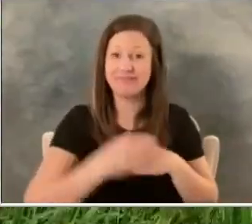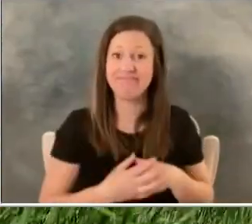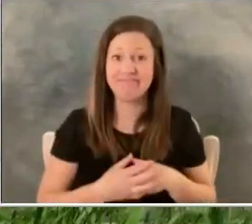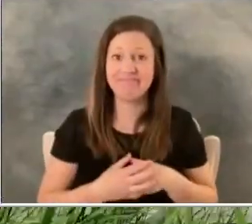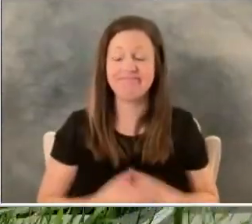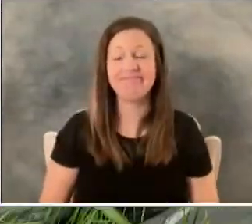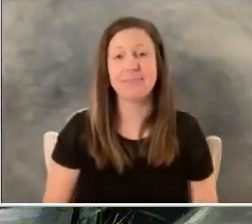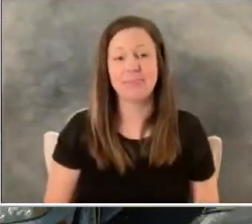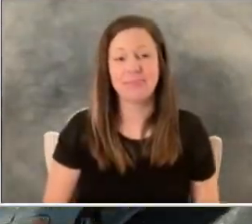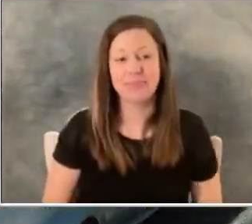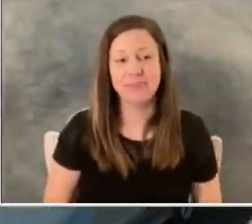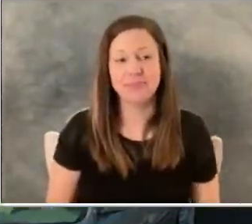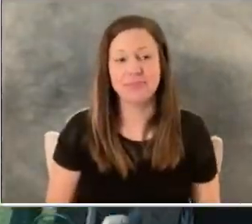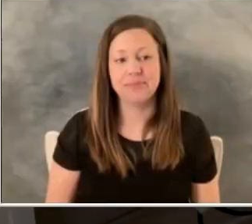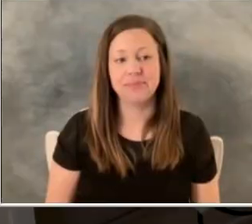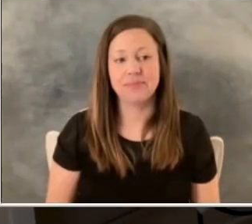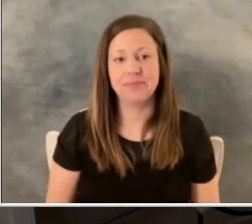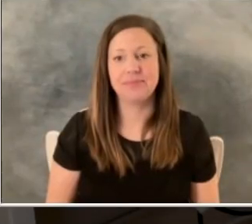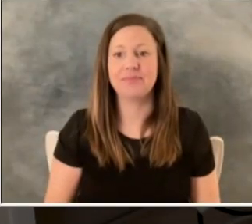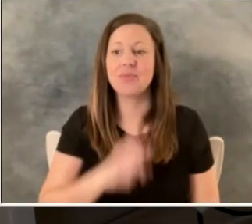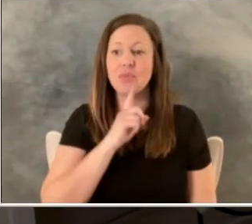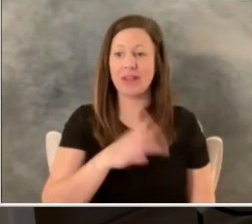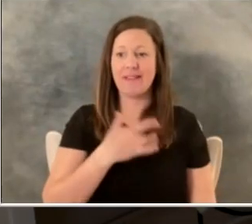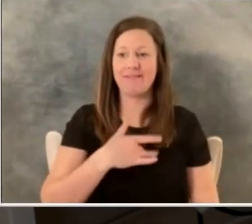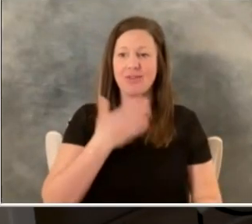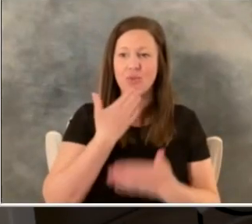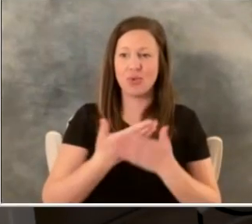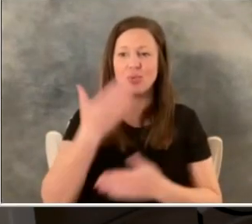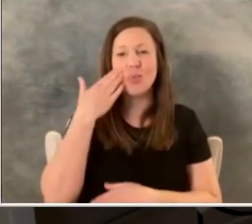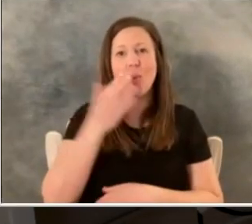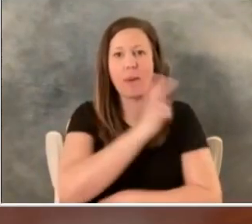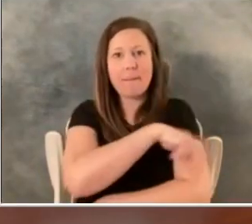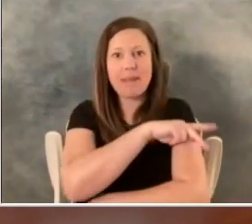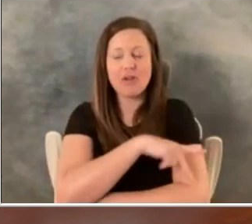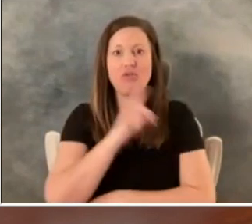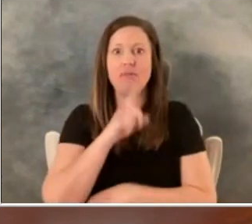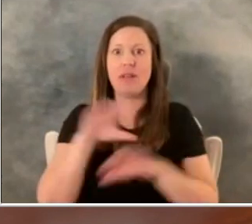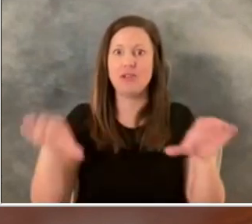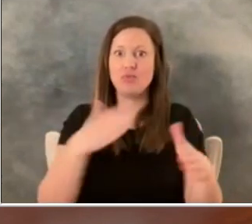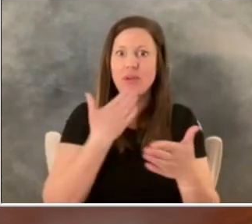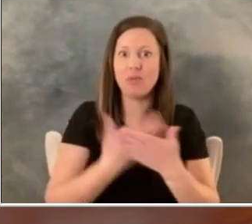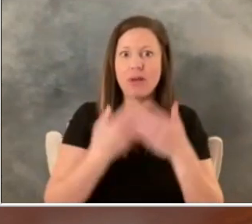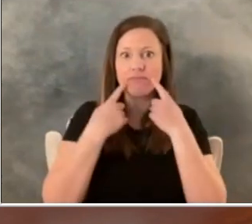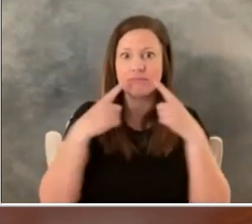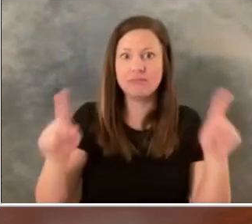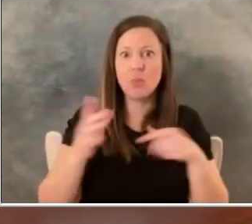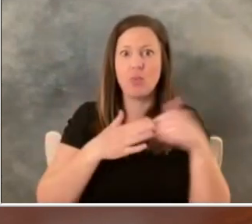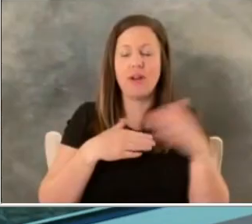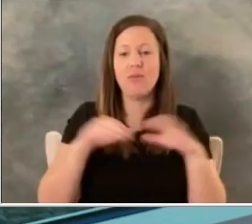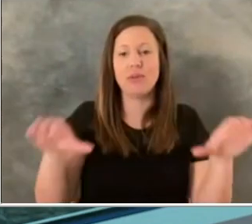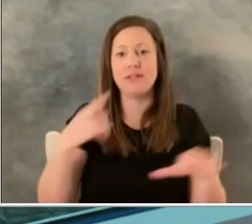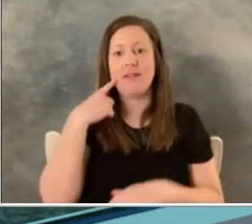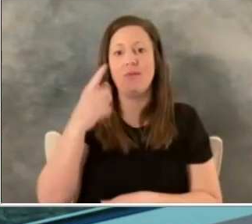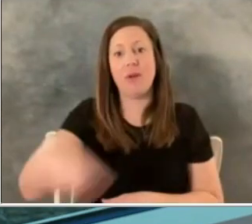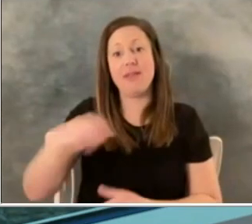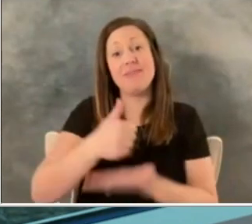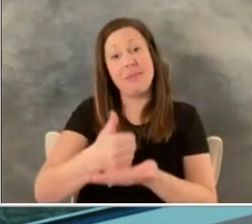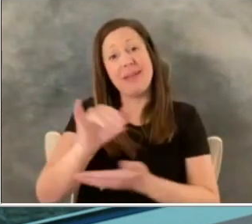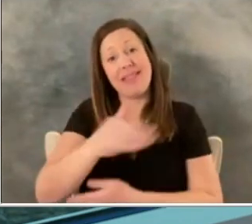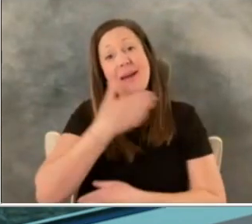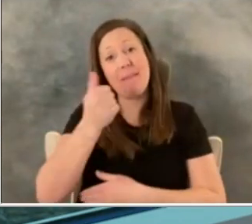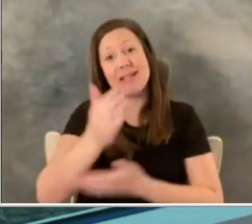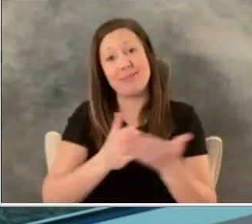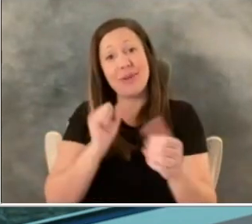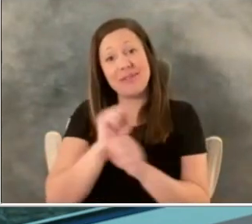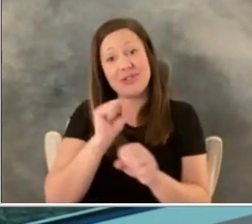It always feels really good to know that the patient is doing well and what we've done for them is helping. So that's the best part of the job. You go from this